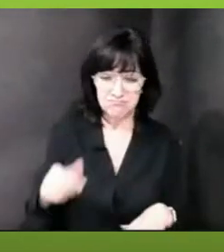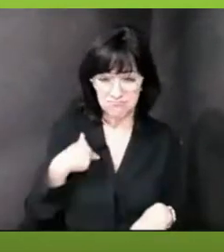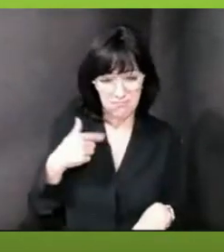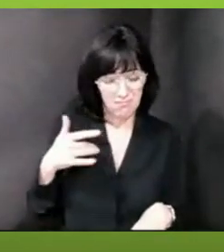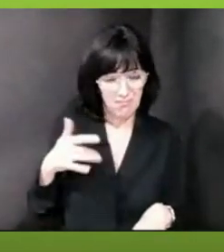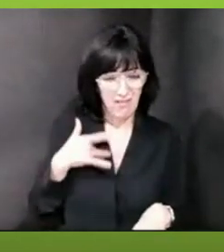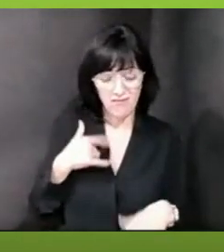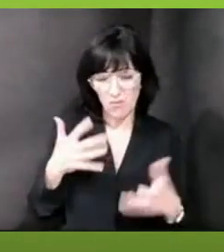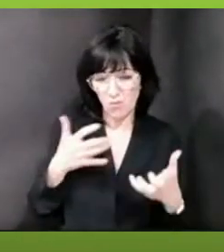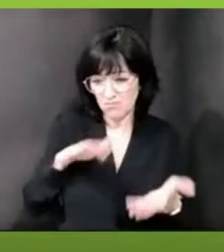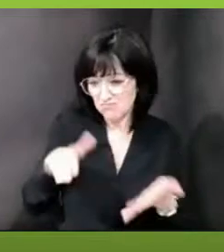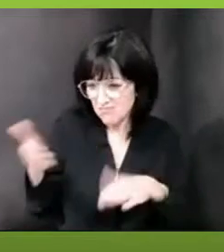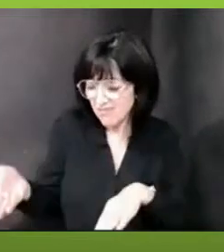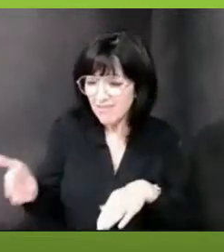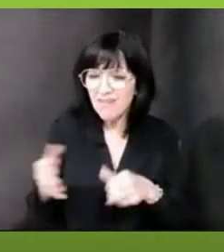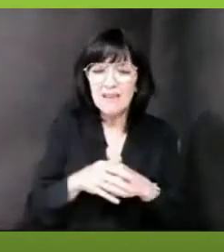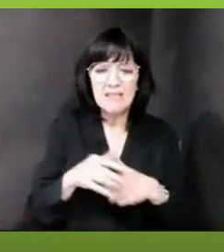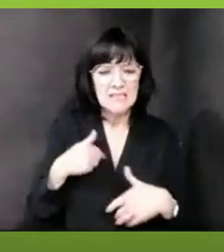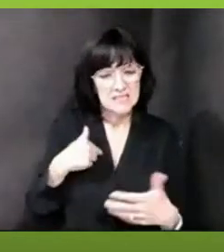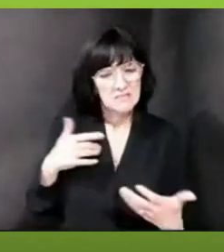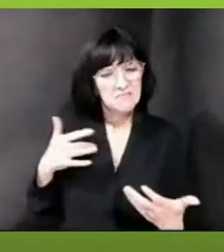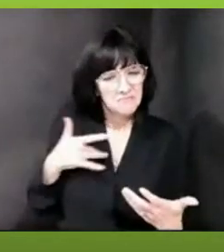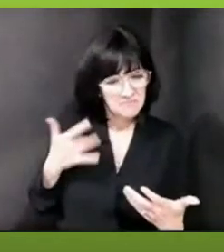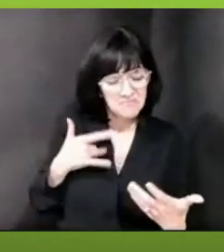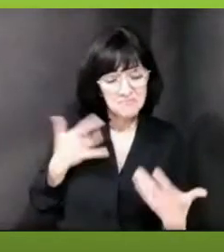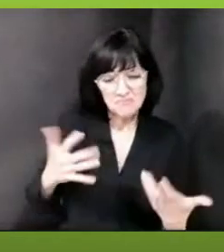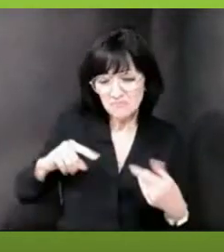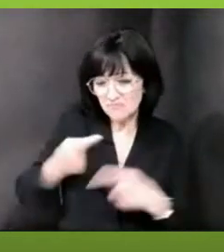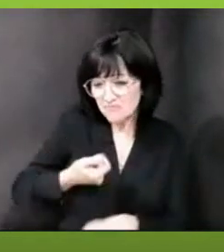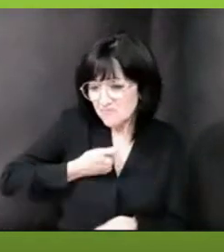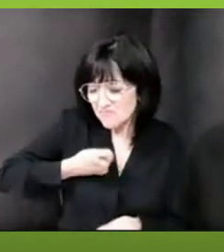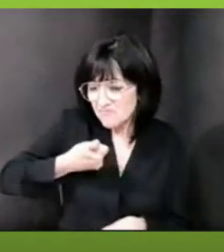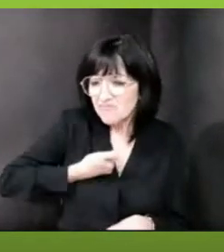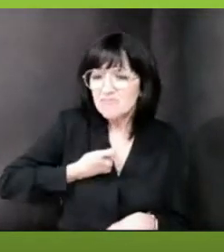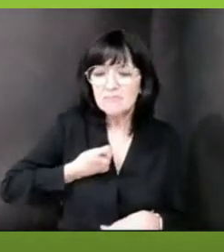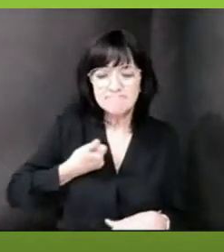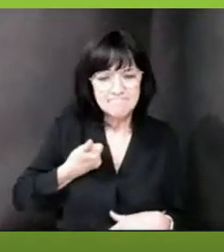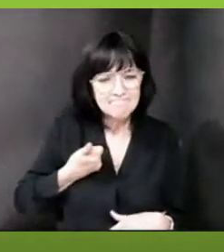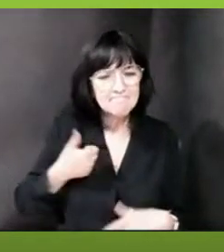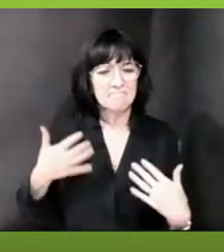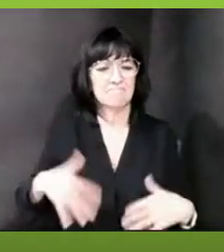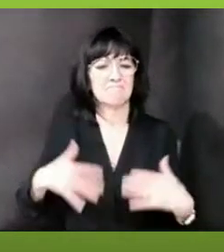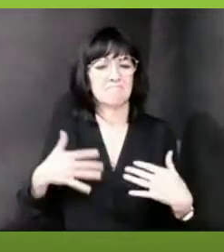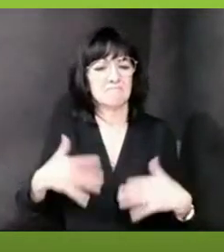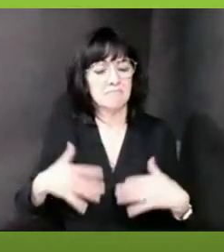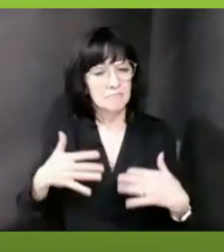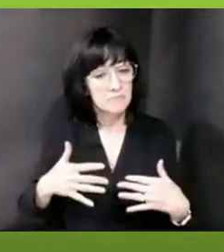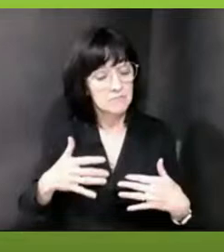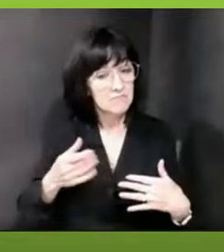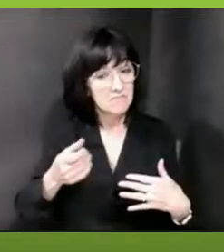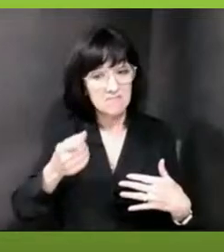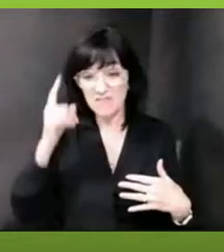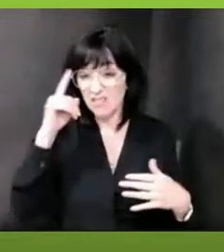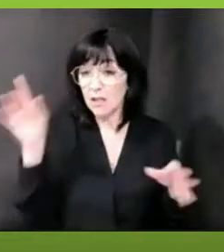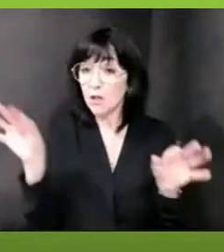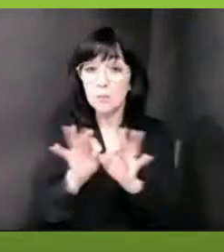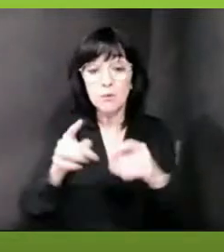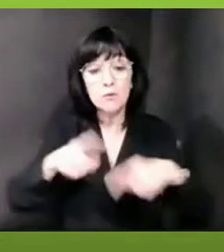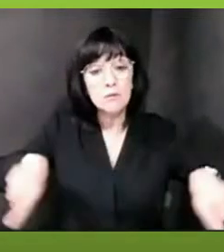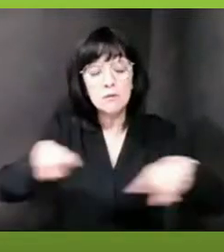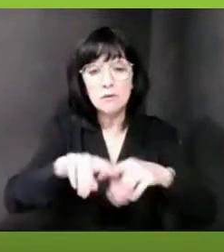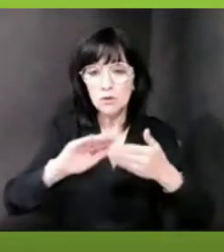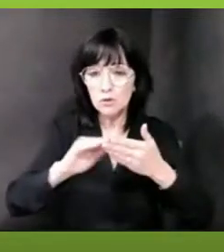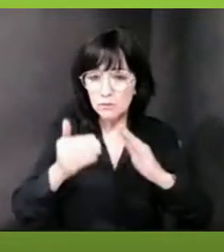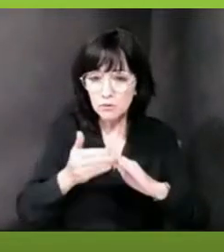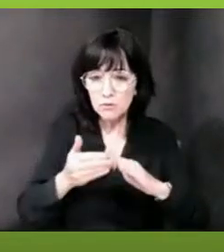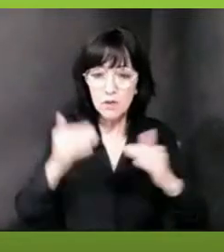So, I think it's really important that as a community and as parents and adults who maybe are